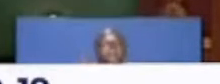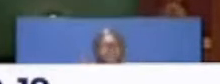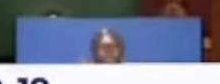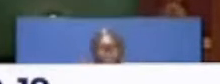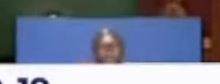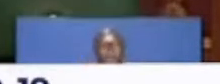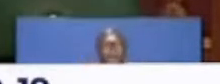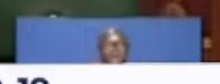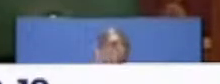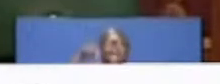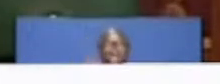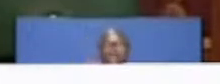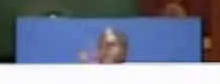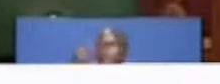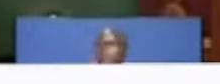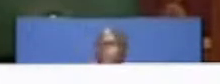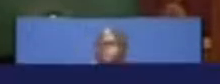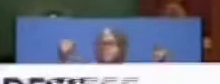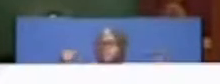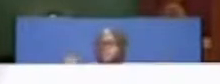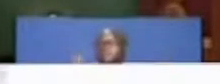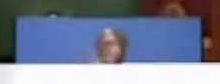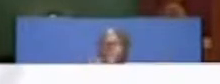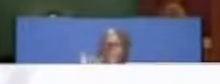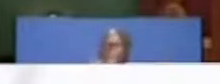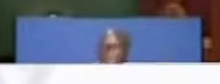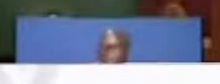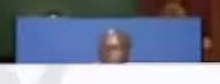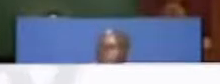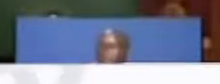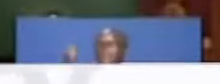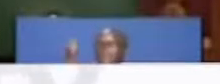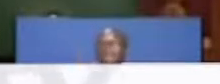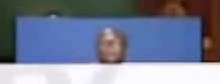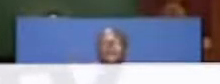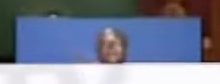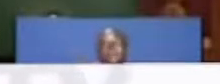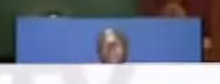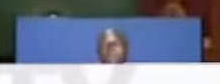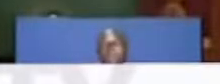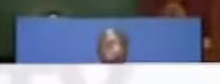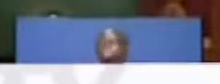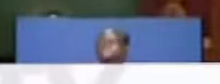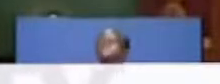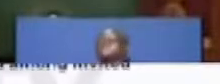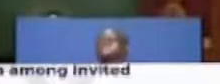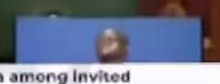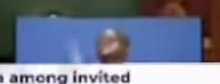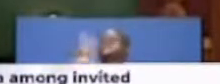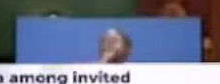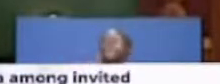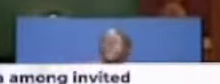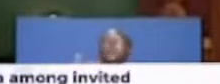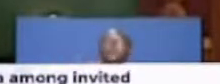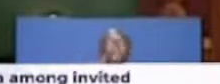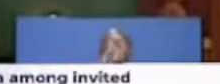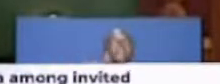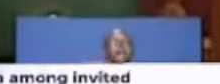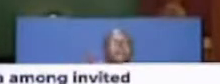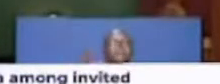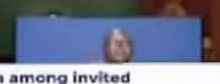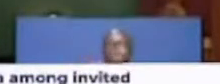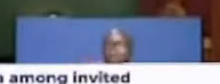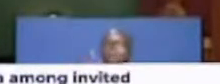national prosperity. We did it for you, the Kenyan people, to tear down the barriers that hold back